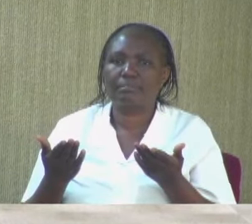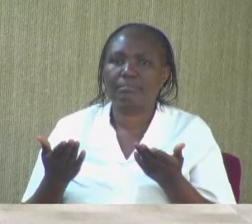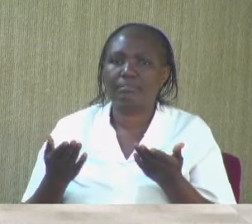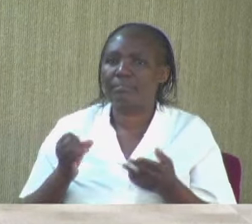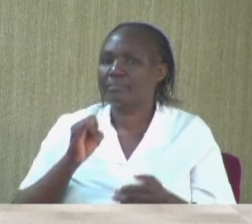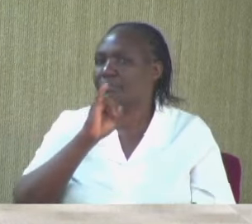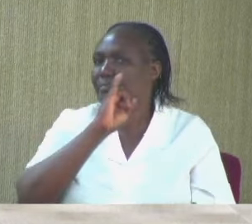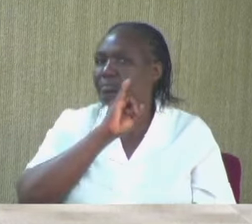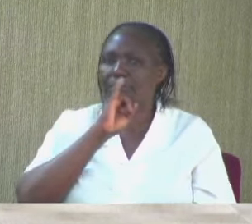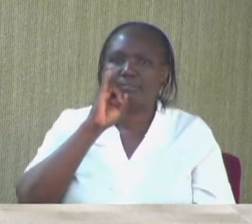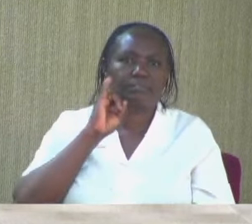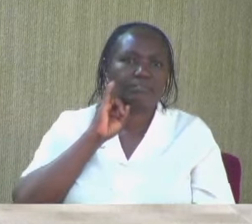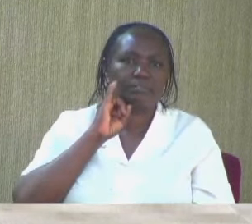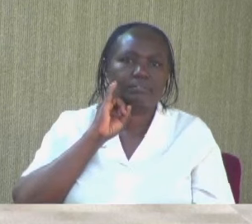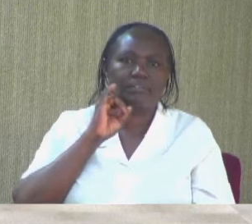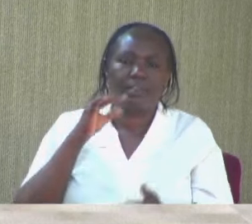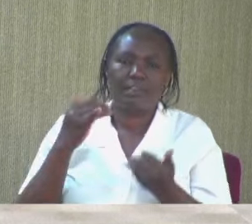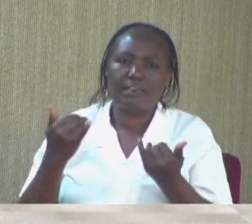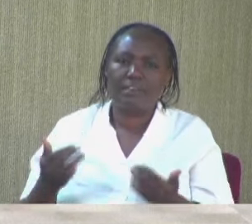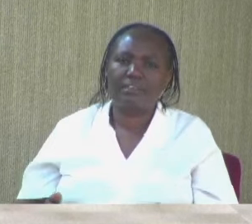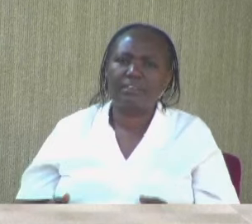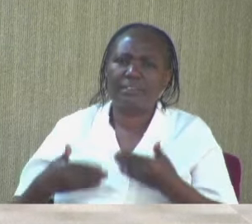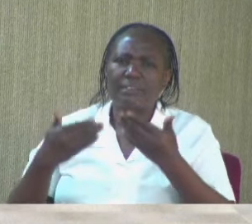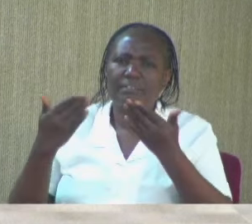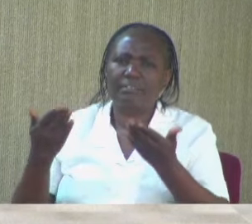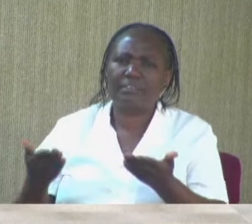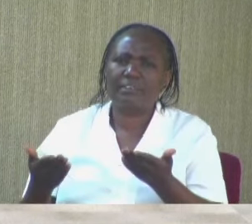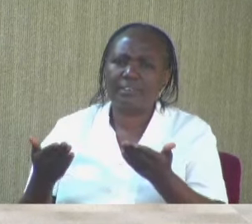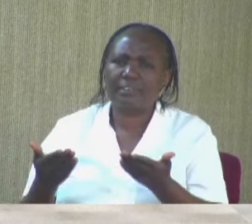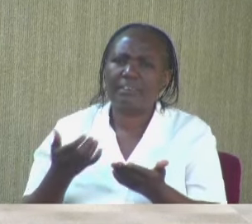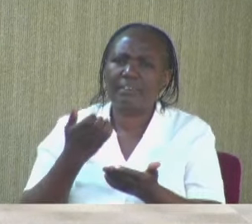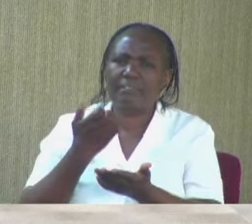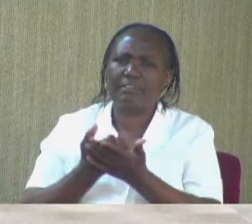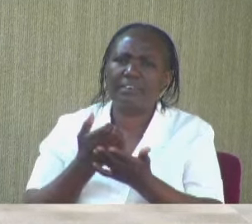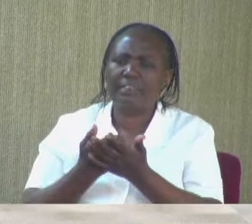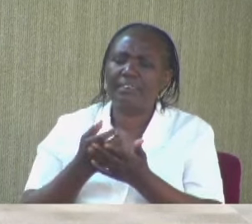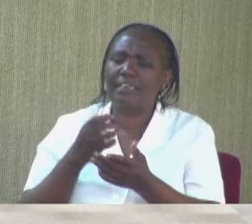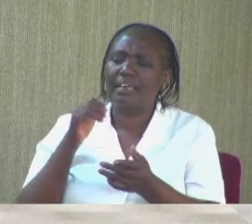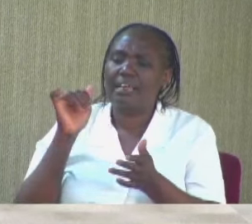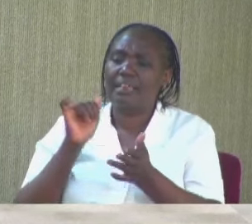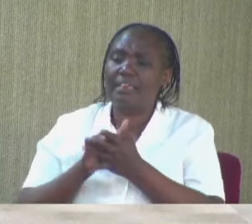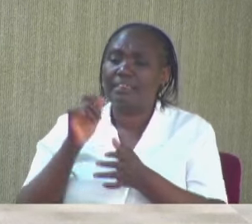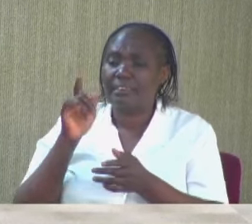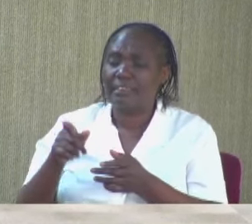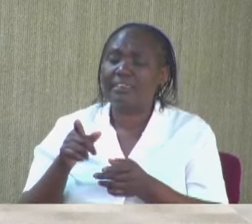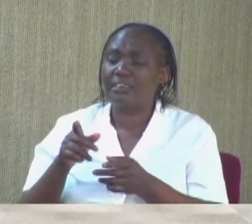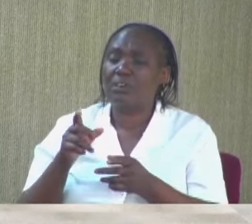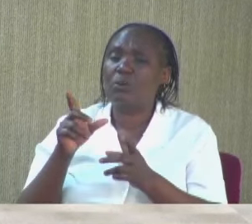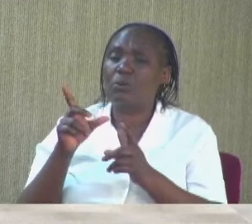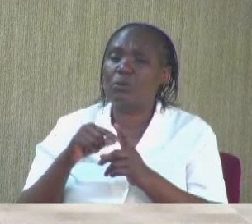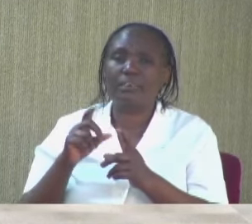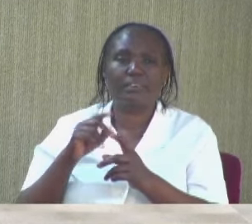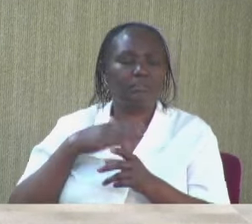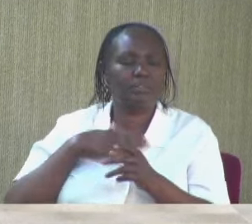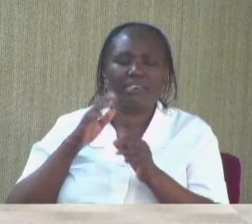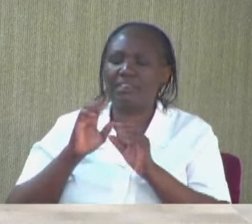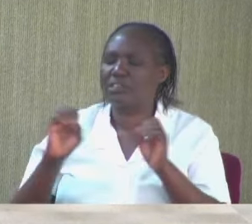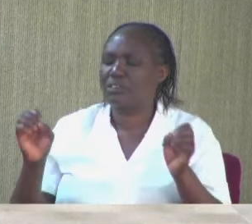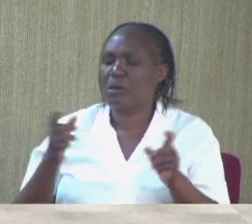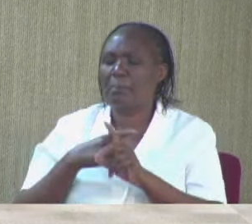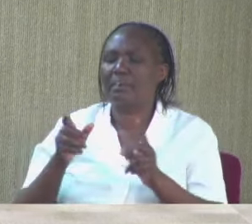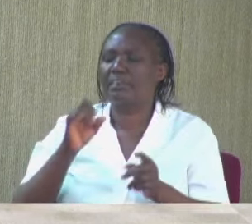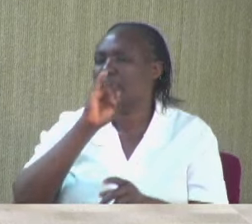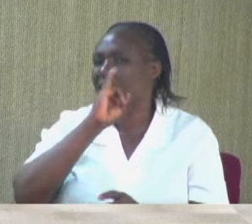From Isaiah. And now he's giving citation that these words are not original with me. It is Isaiah who made